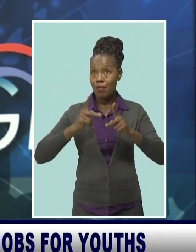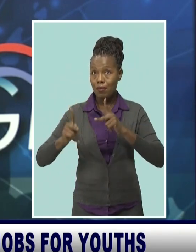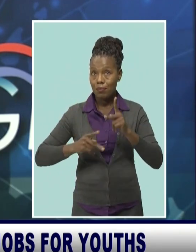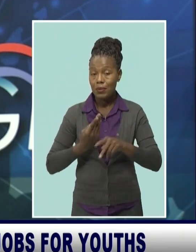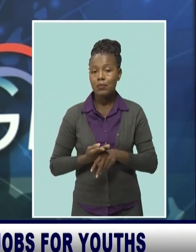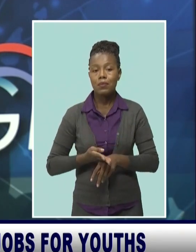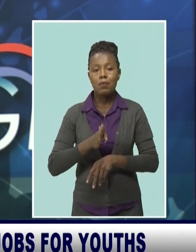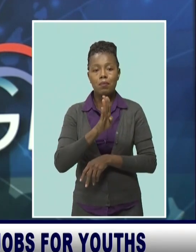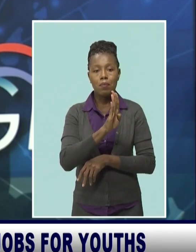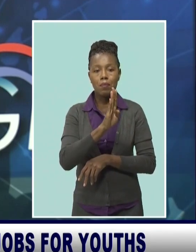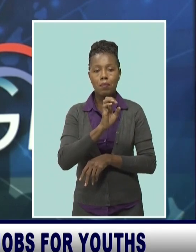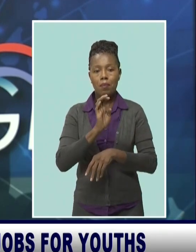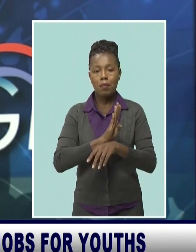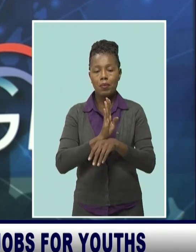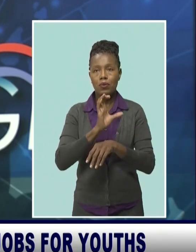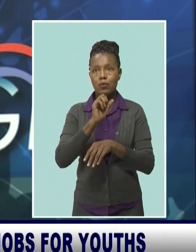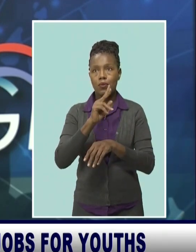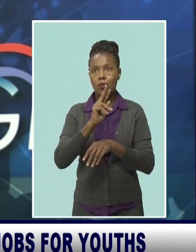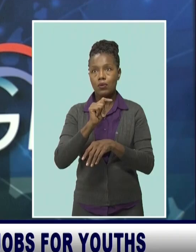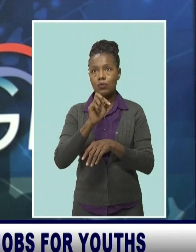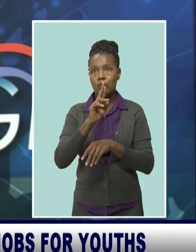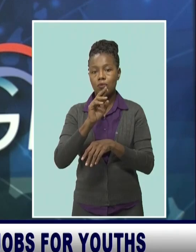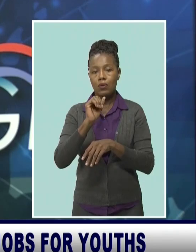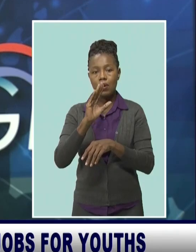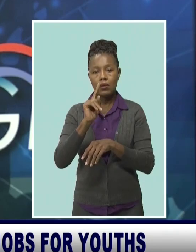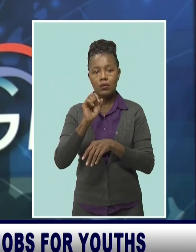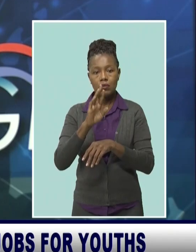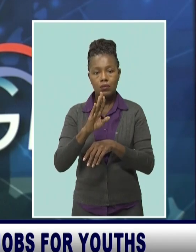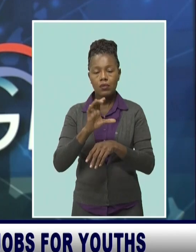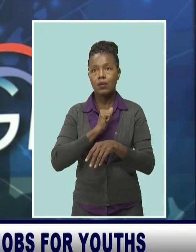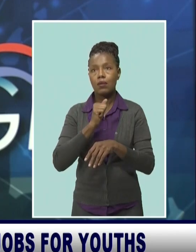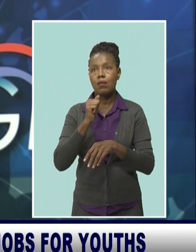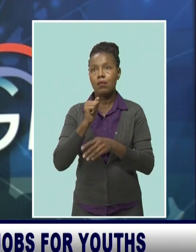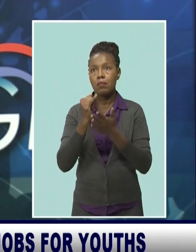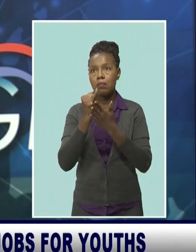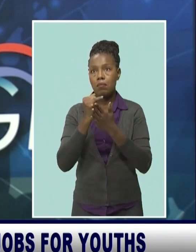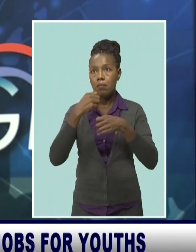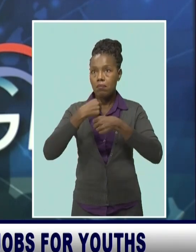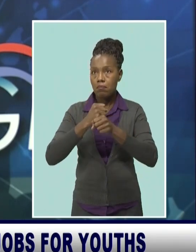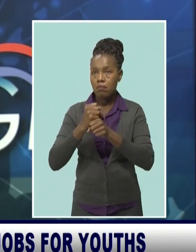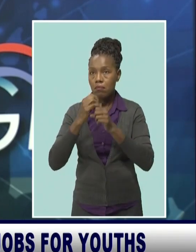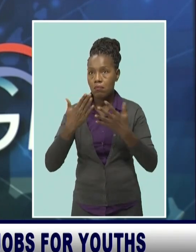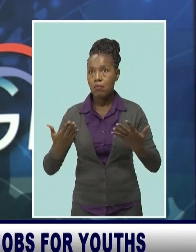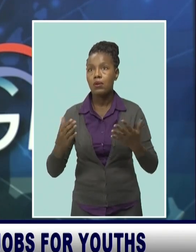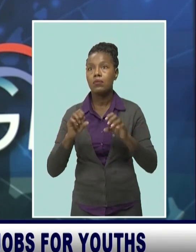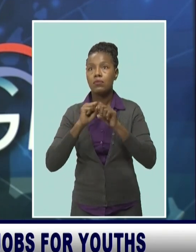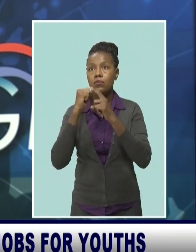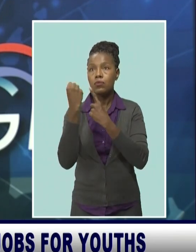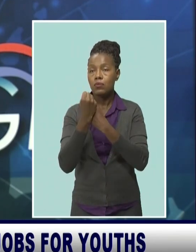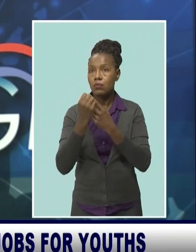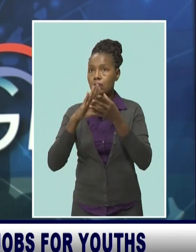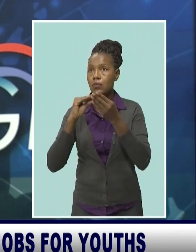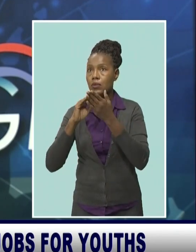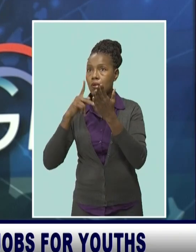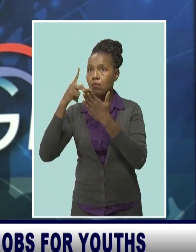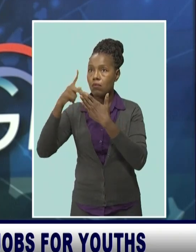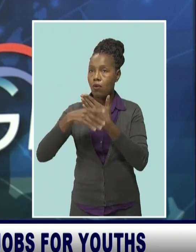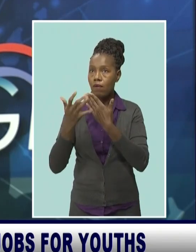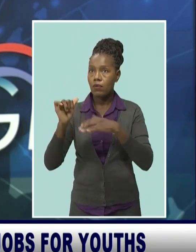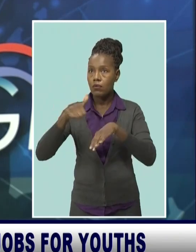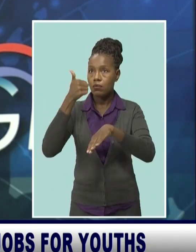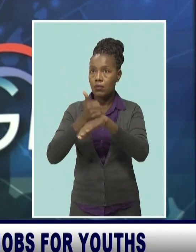Artisans Cooperative Society. Secretary of the Supervisory and Oversight Committee, Glenroy Babb, says the group already has a program with the Ministry of